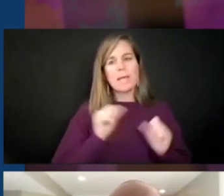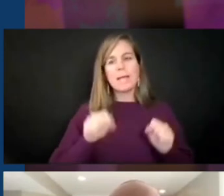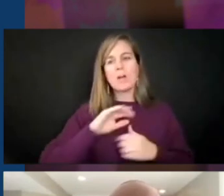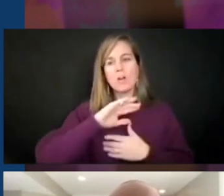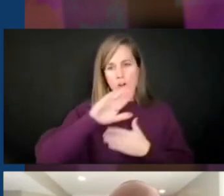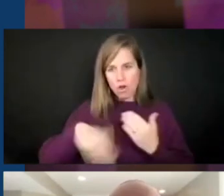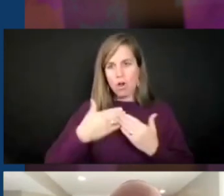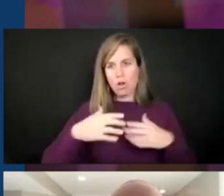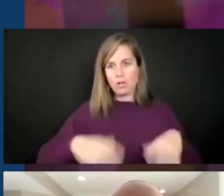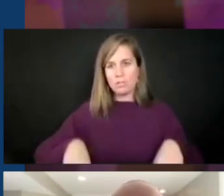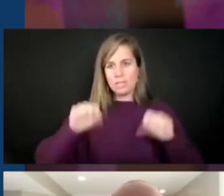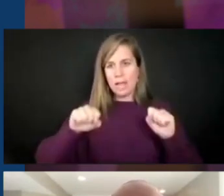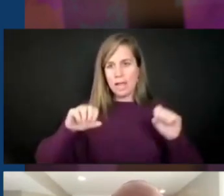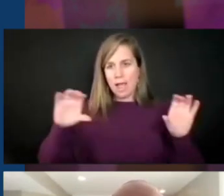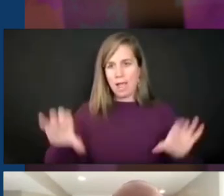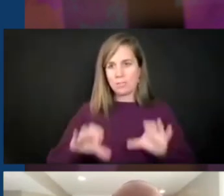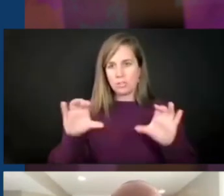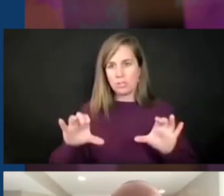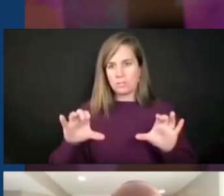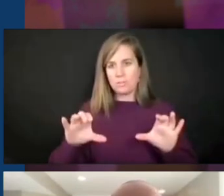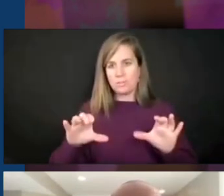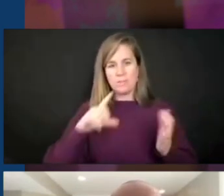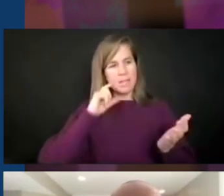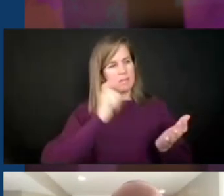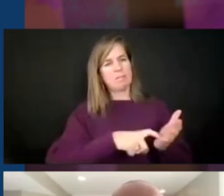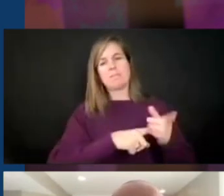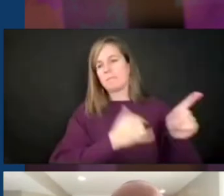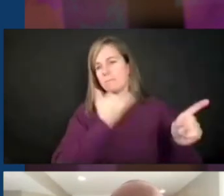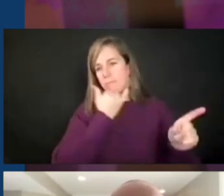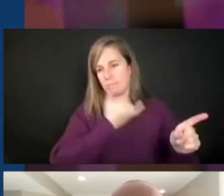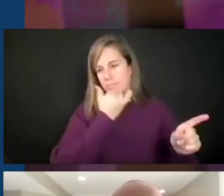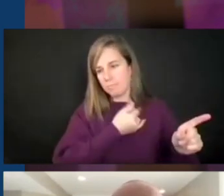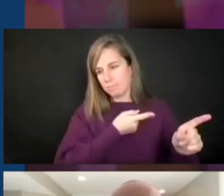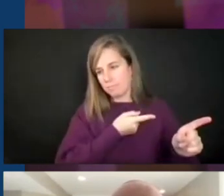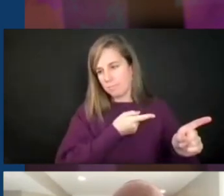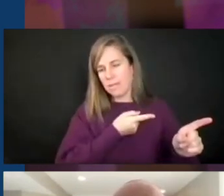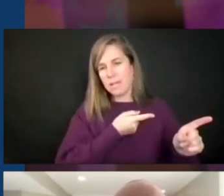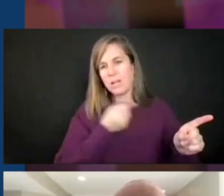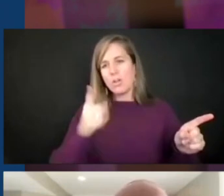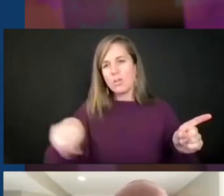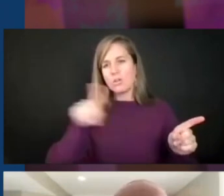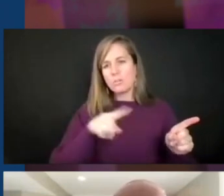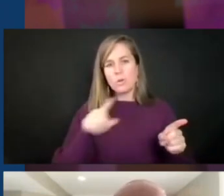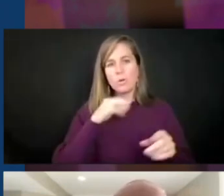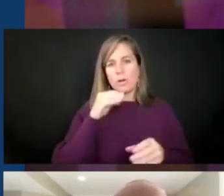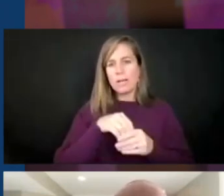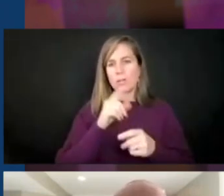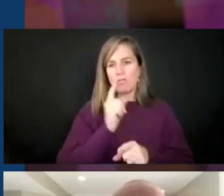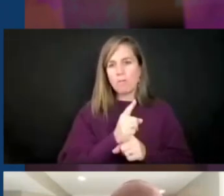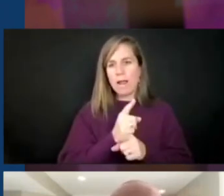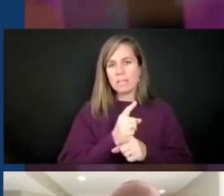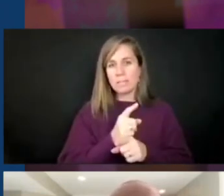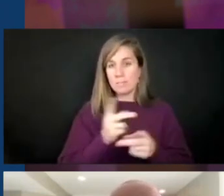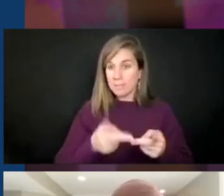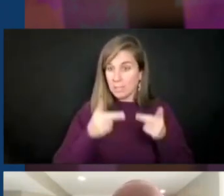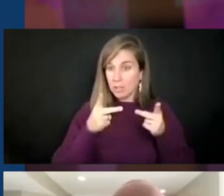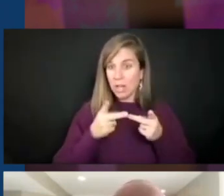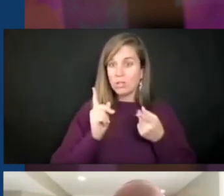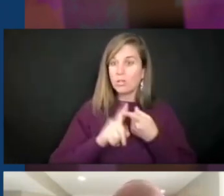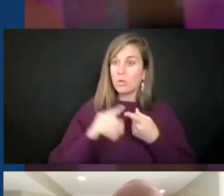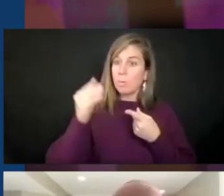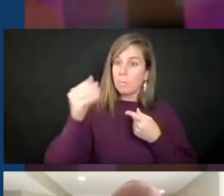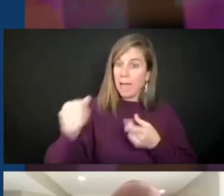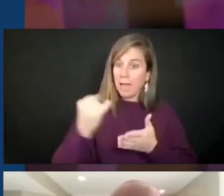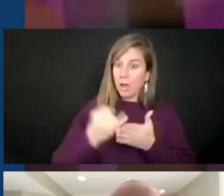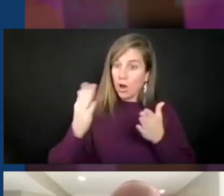action. Acknowledge the missteps. Those of you that are in the right position to commission artists,